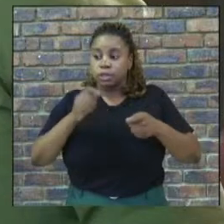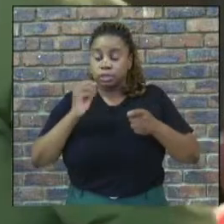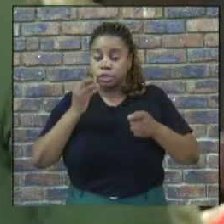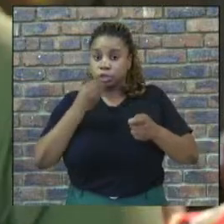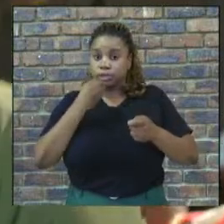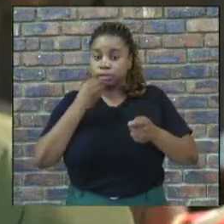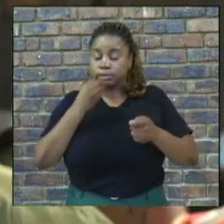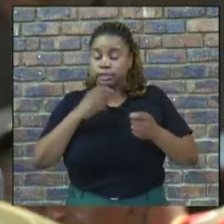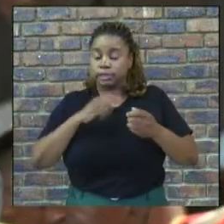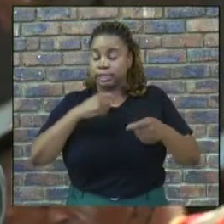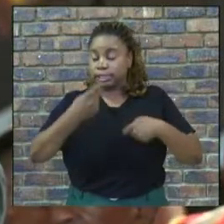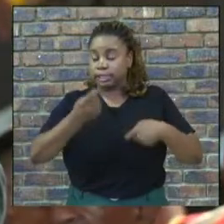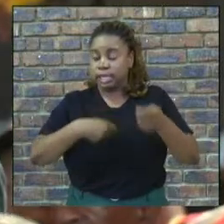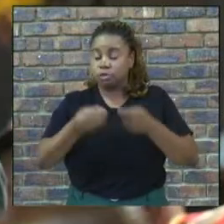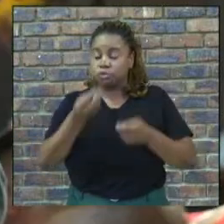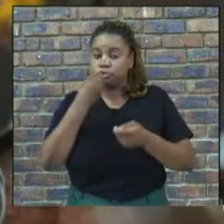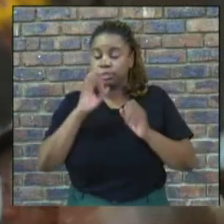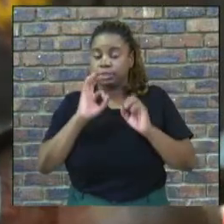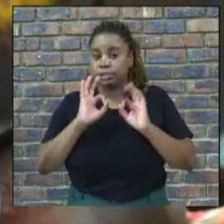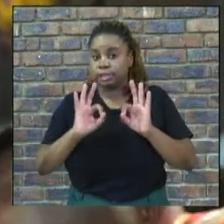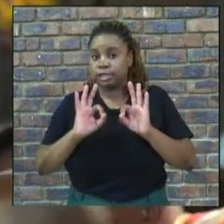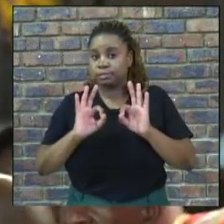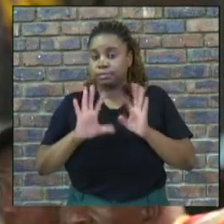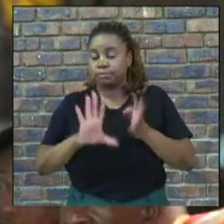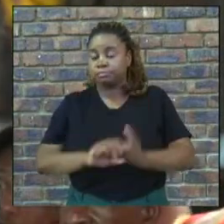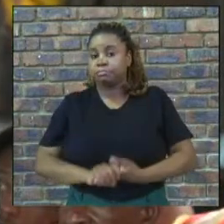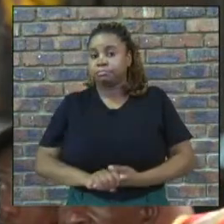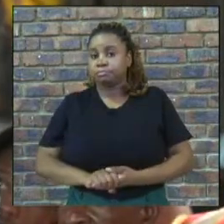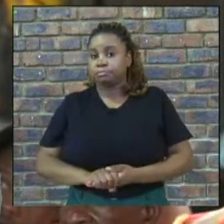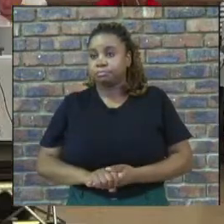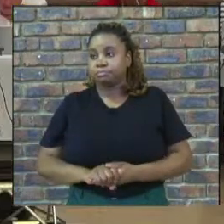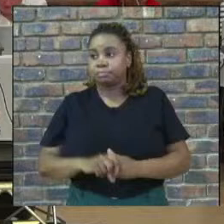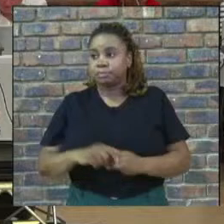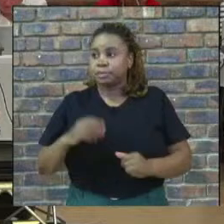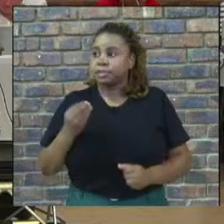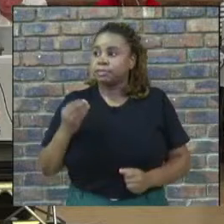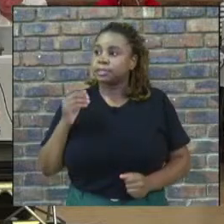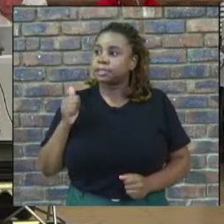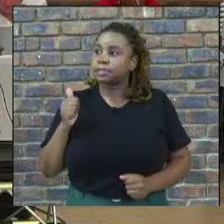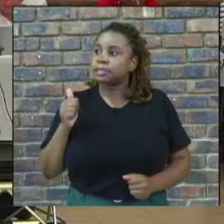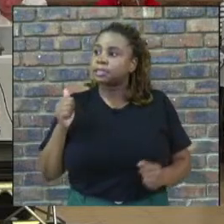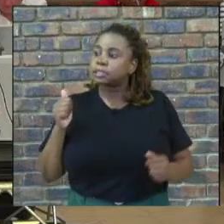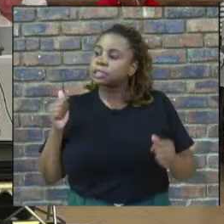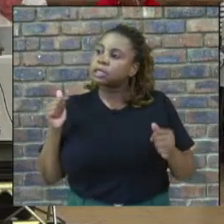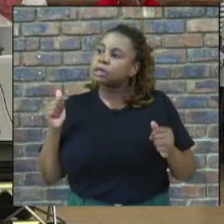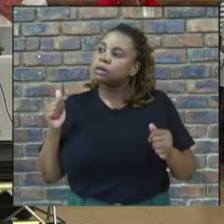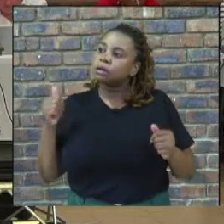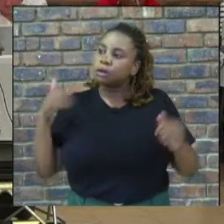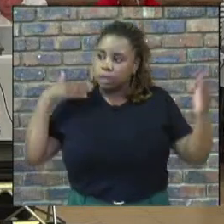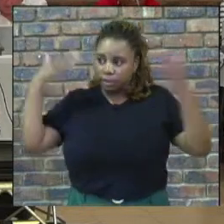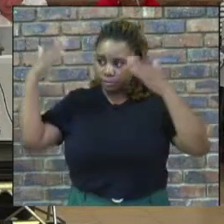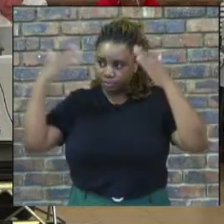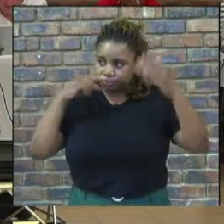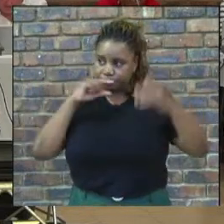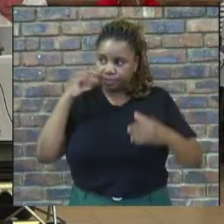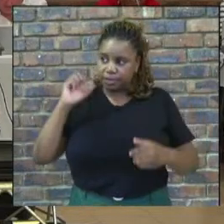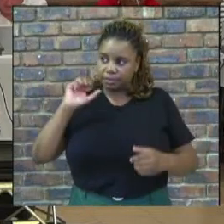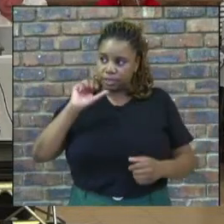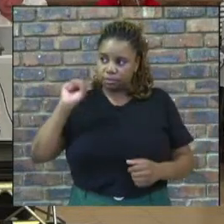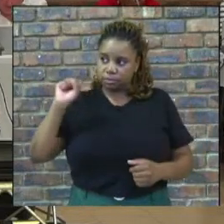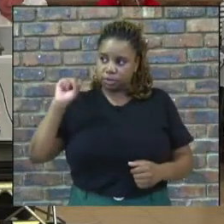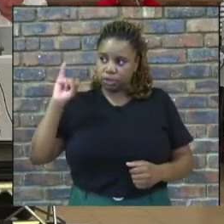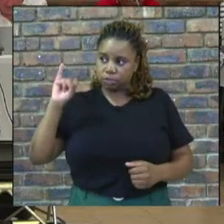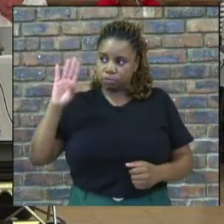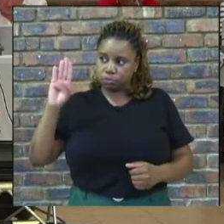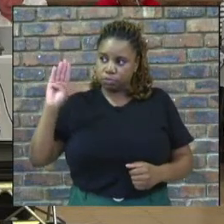Thank you very much. Number 6. Sanibonani, igama lami nguSibusiso